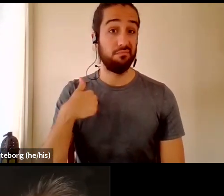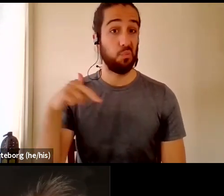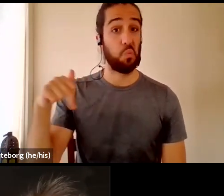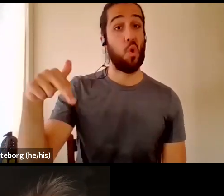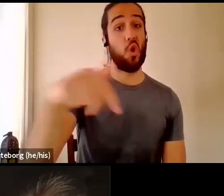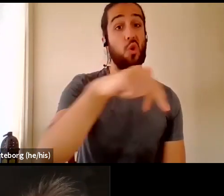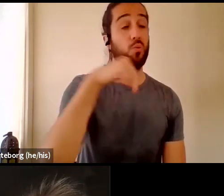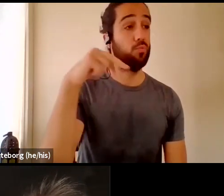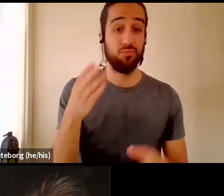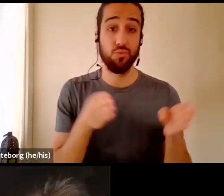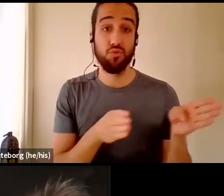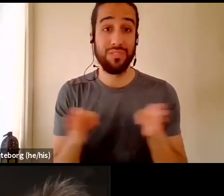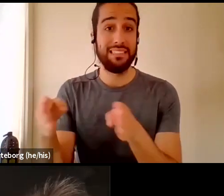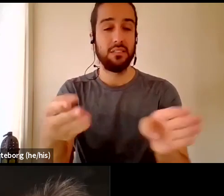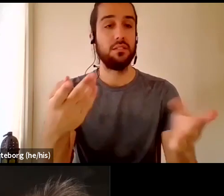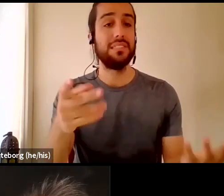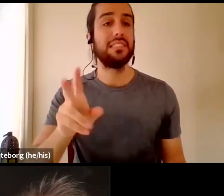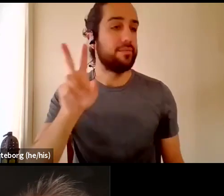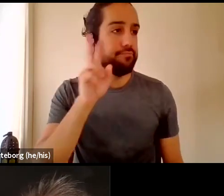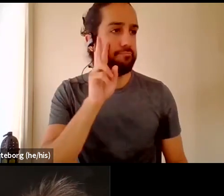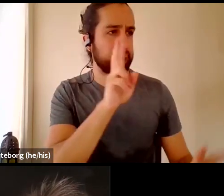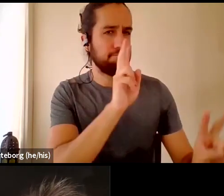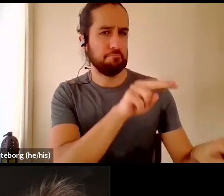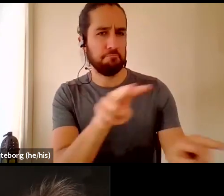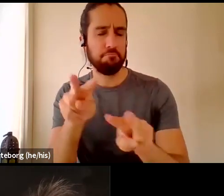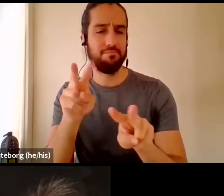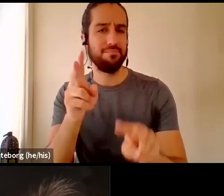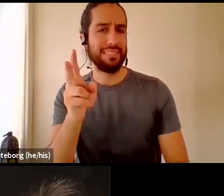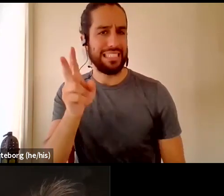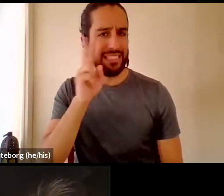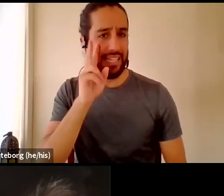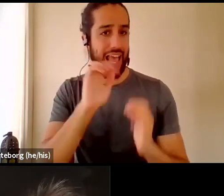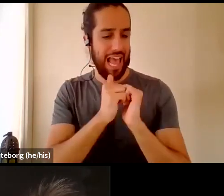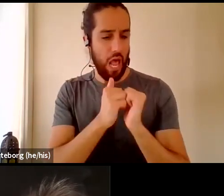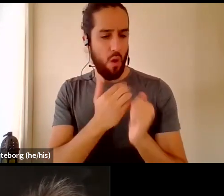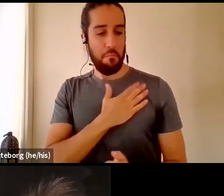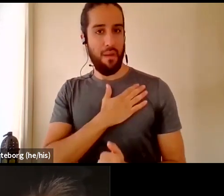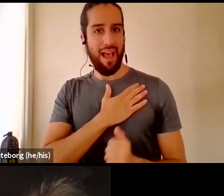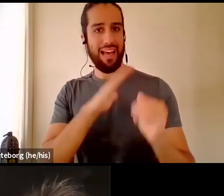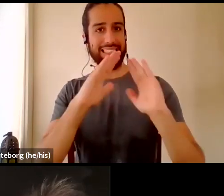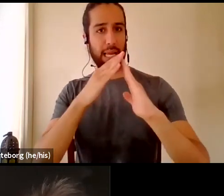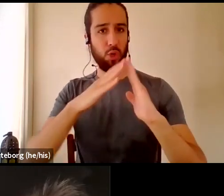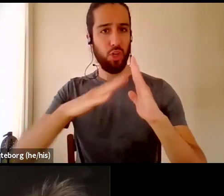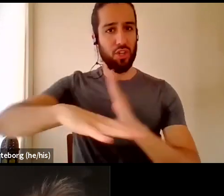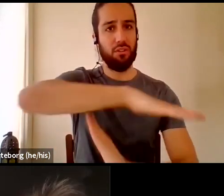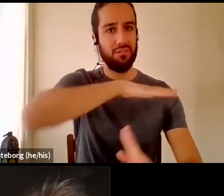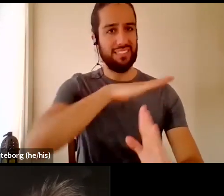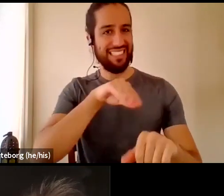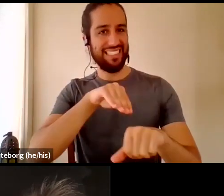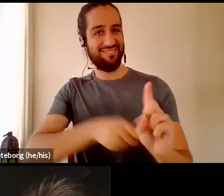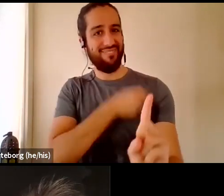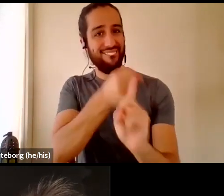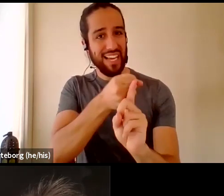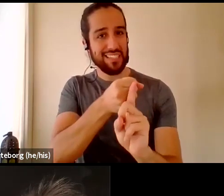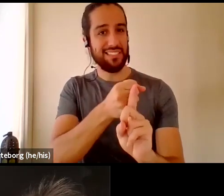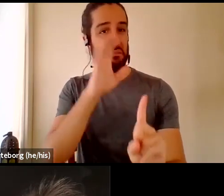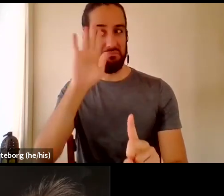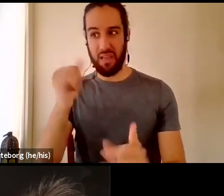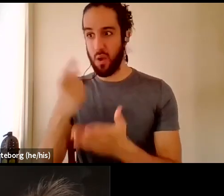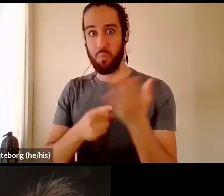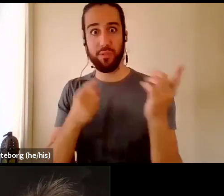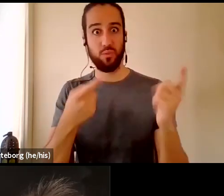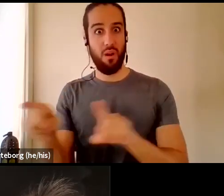and seeing how this, my neighborhood is affected by what is happening. I mean, the last couple of days